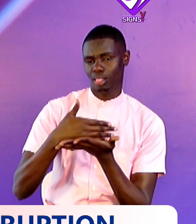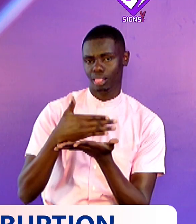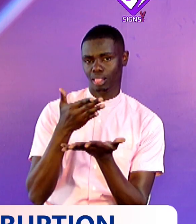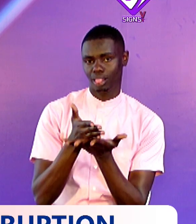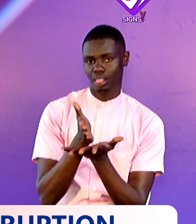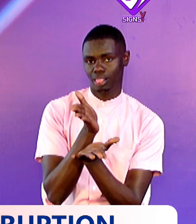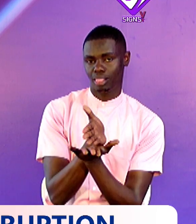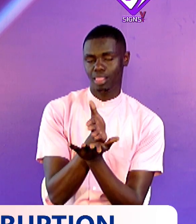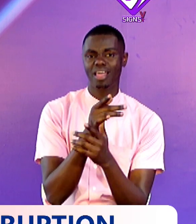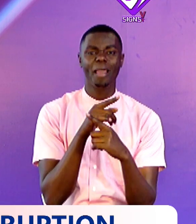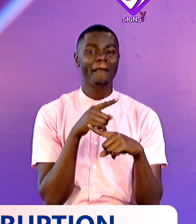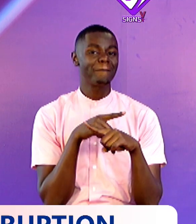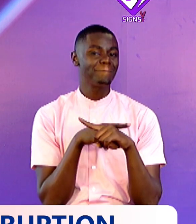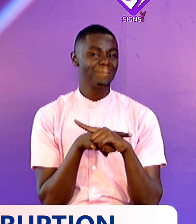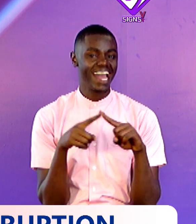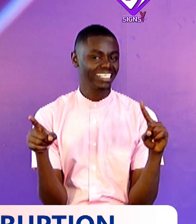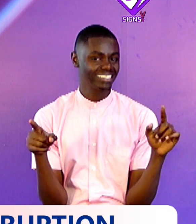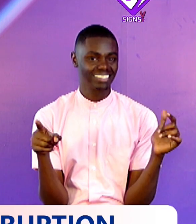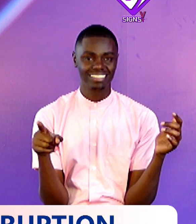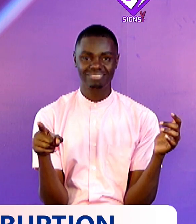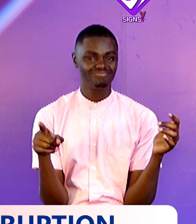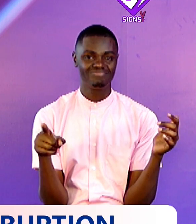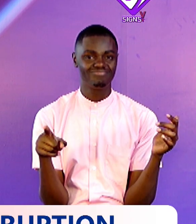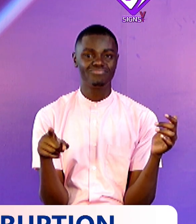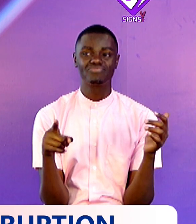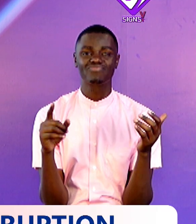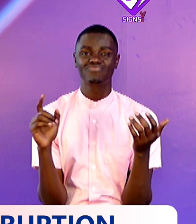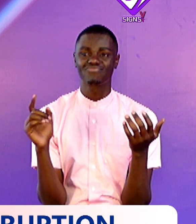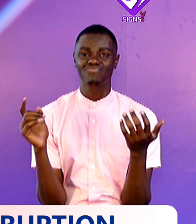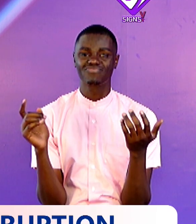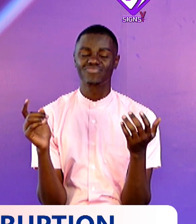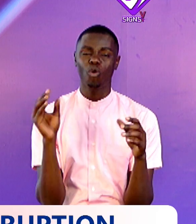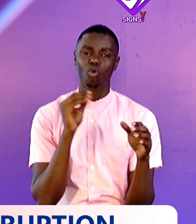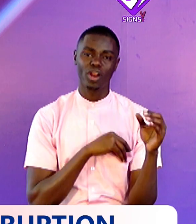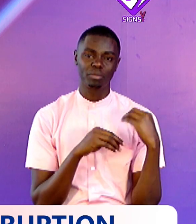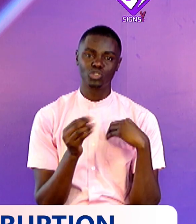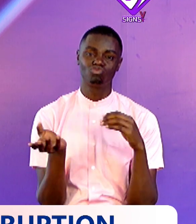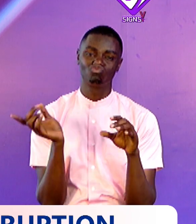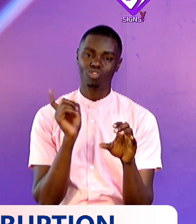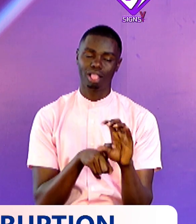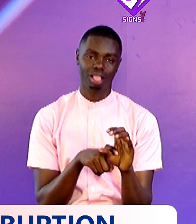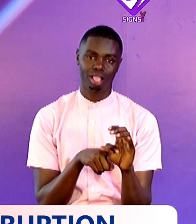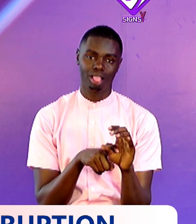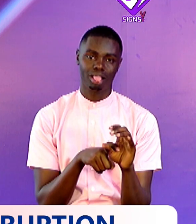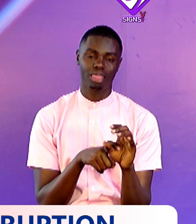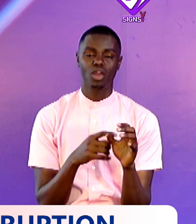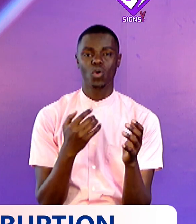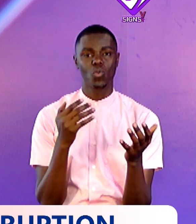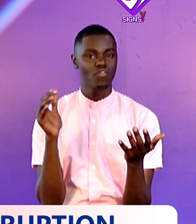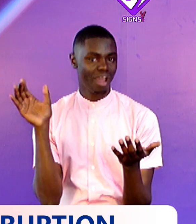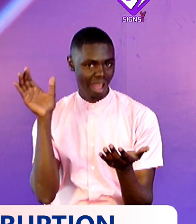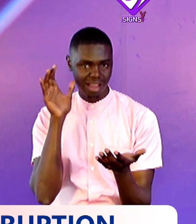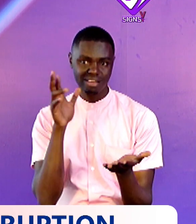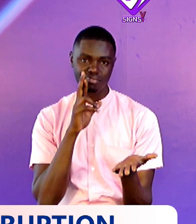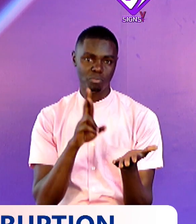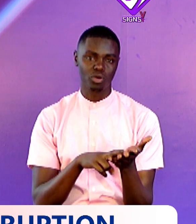But unfortunately, it was accompanied by corruption. We have had reports,